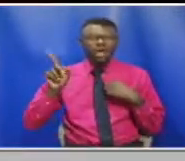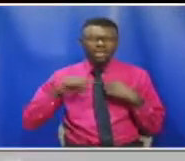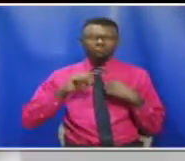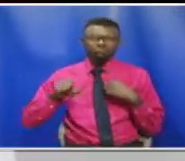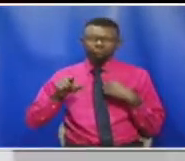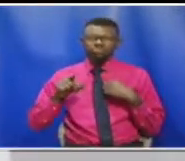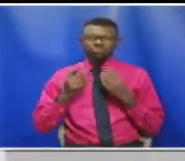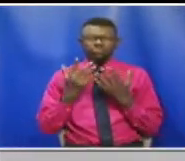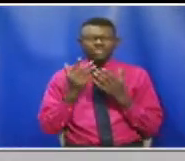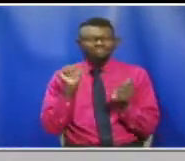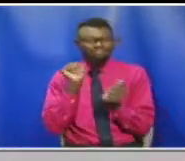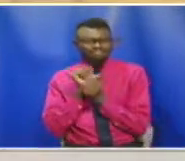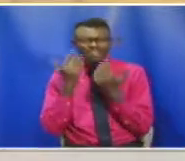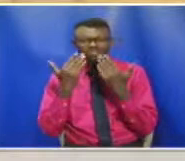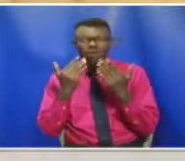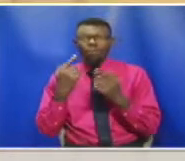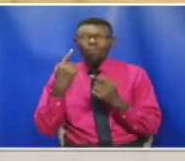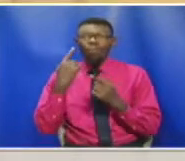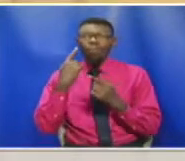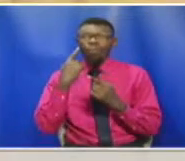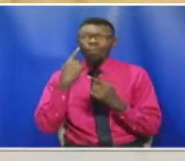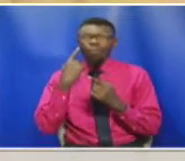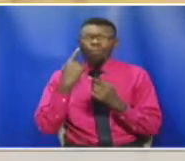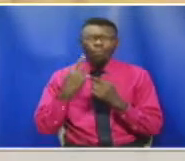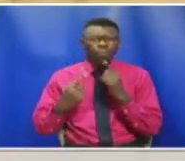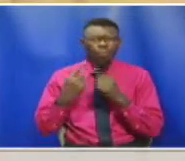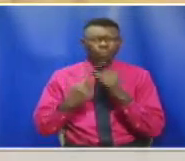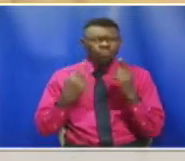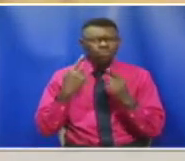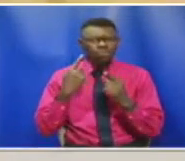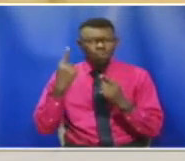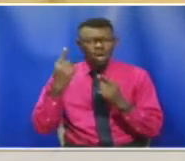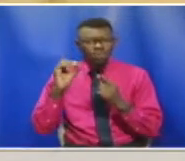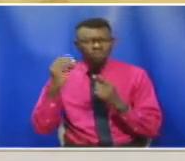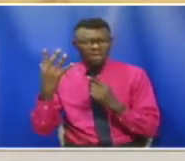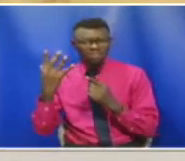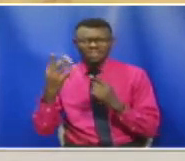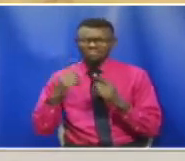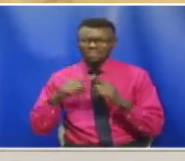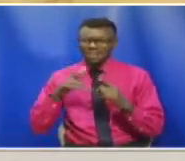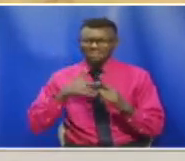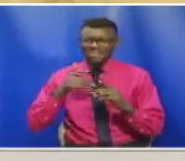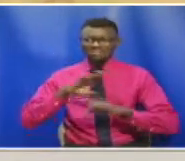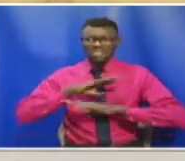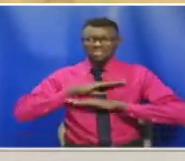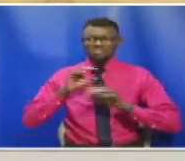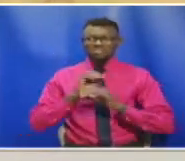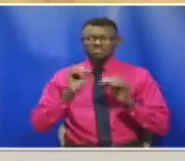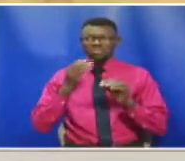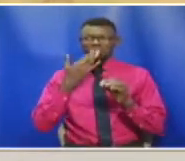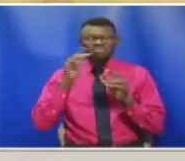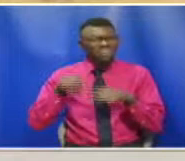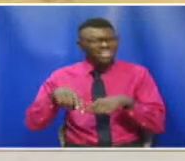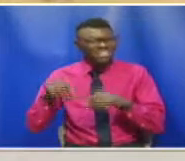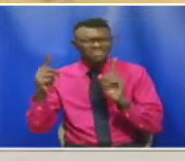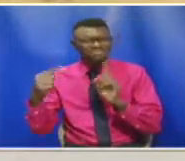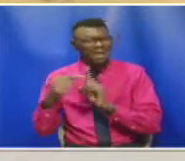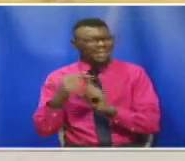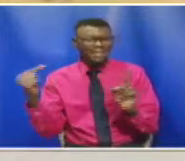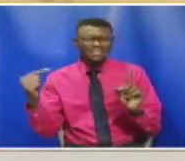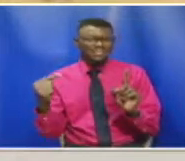years. To her, it is not enough. Sasa huyo mtu angefaa auawe ndo